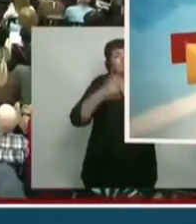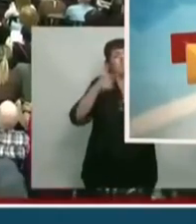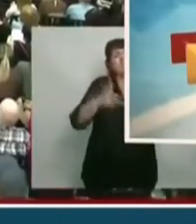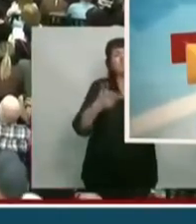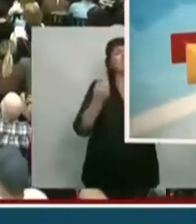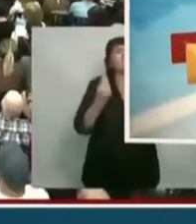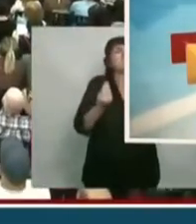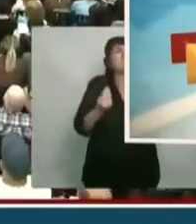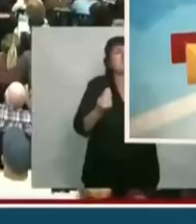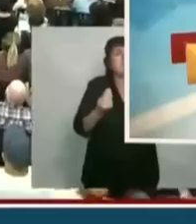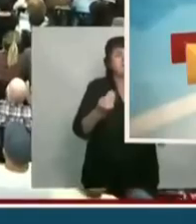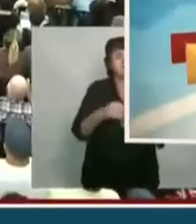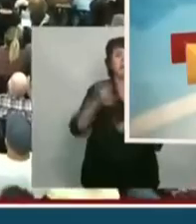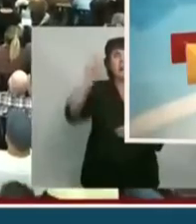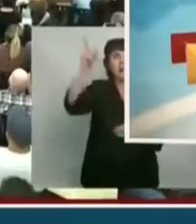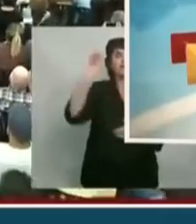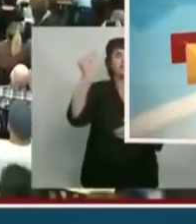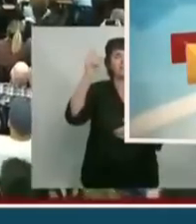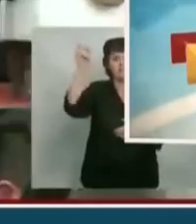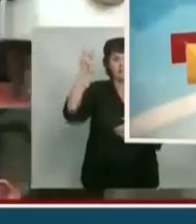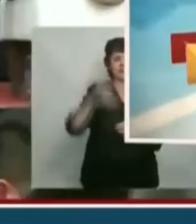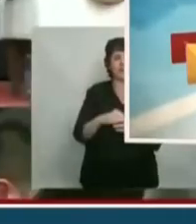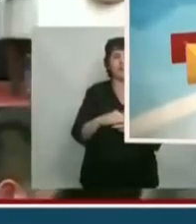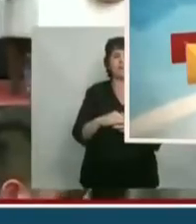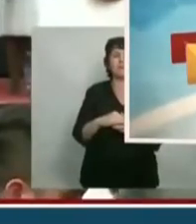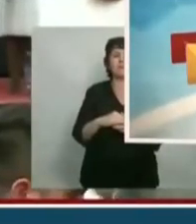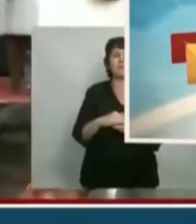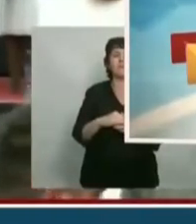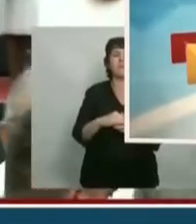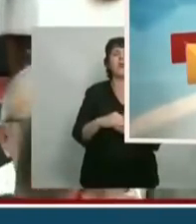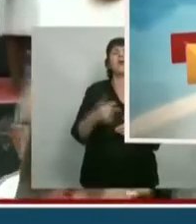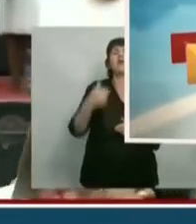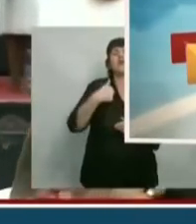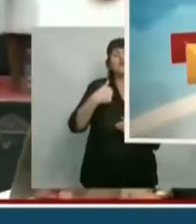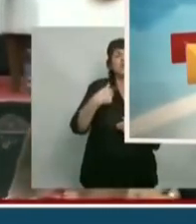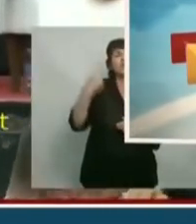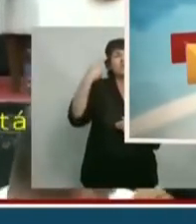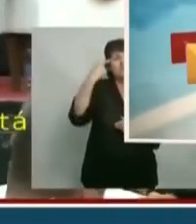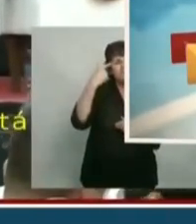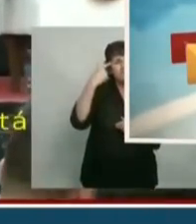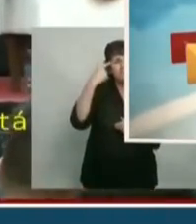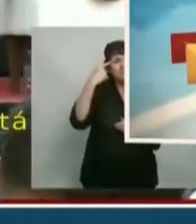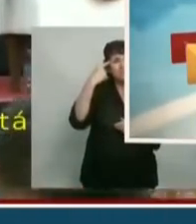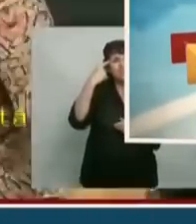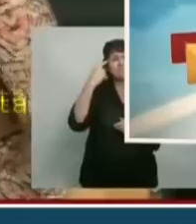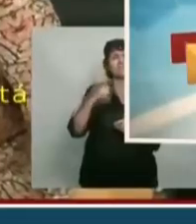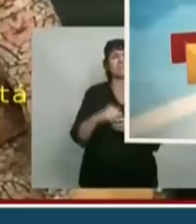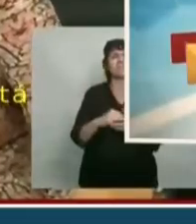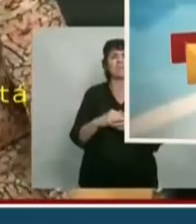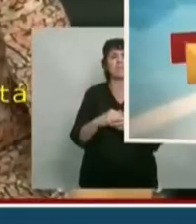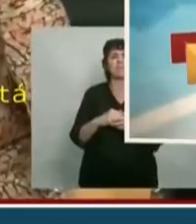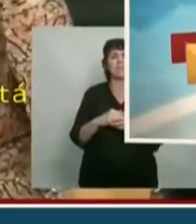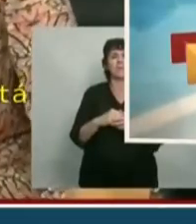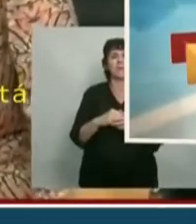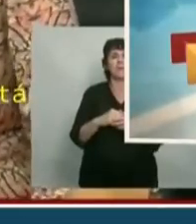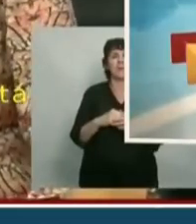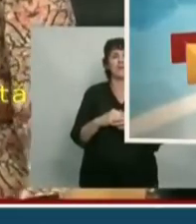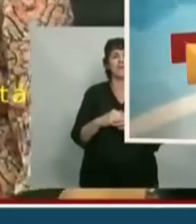of social achievements are being dismantled at big time at the expense of the quality of life of the